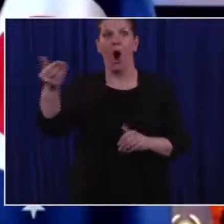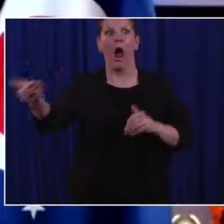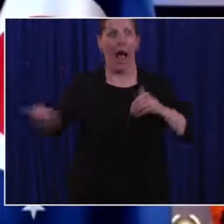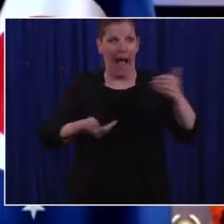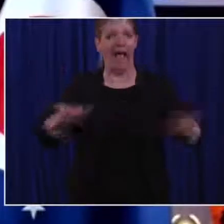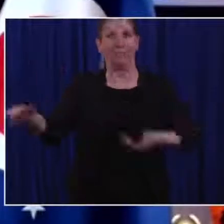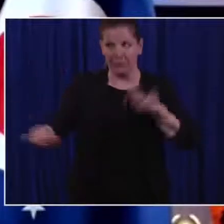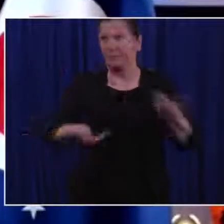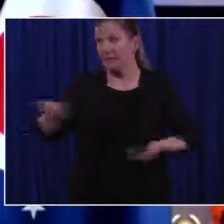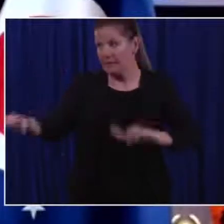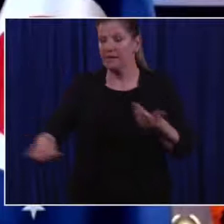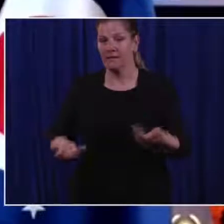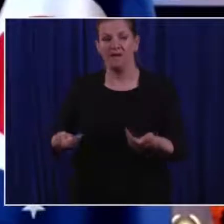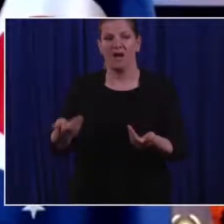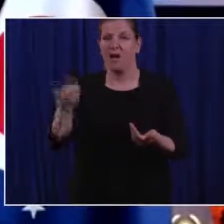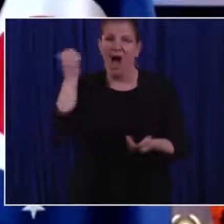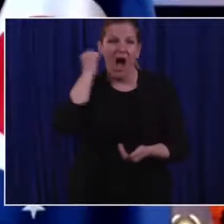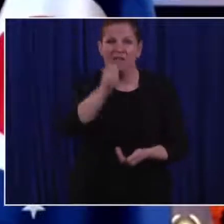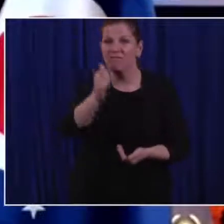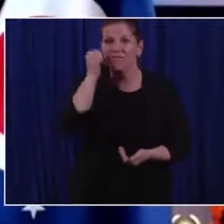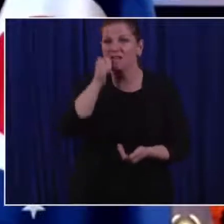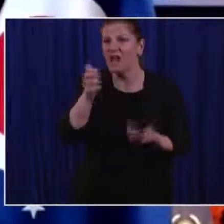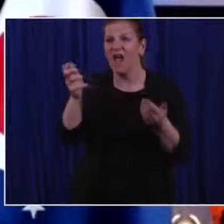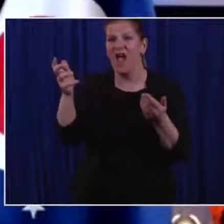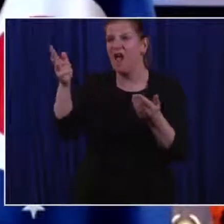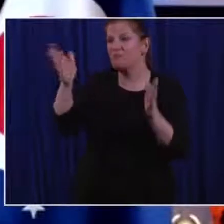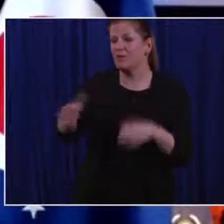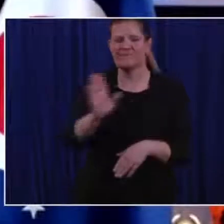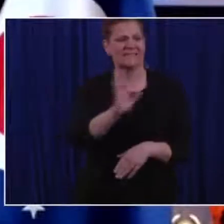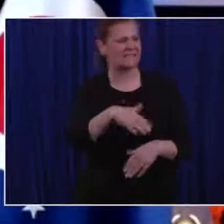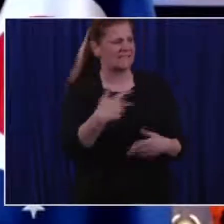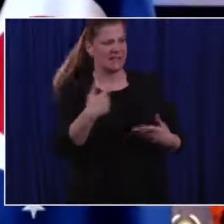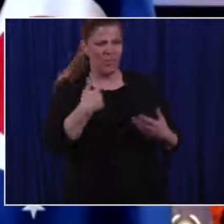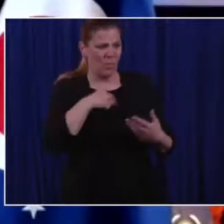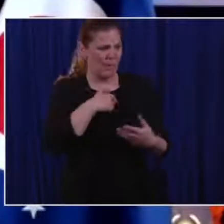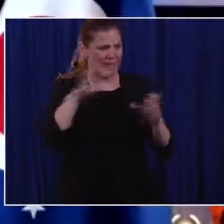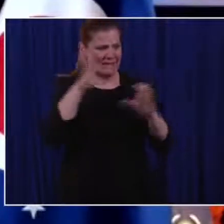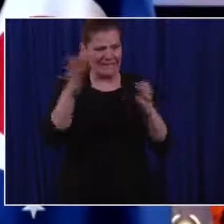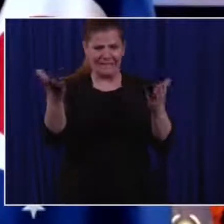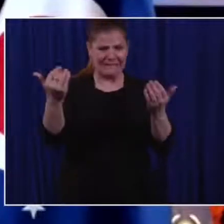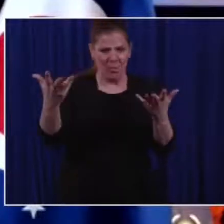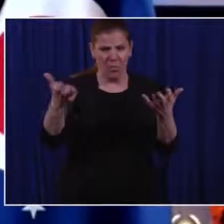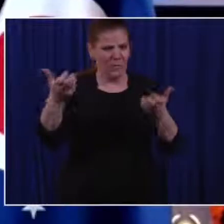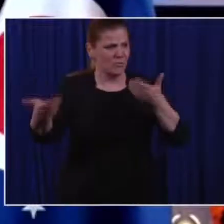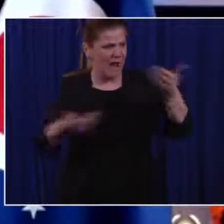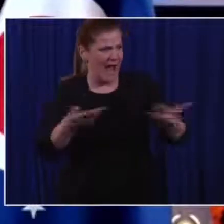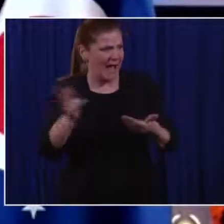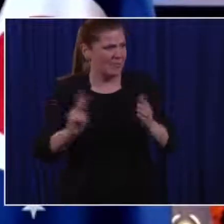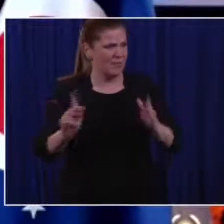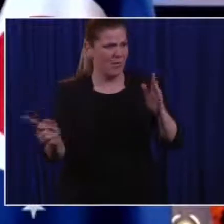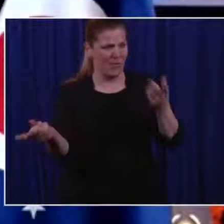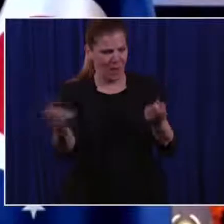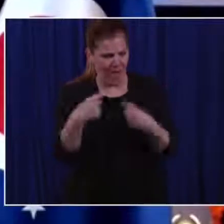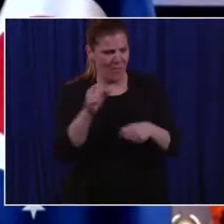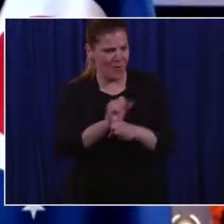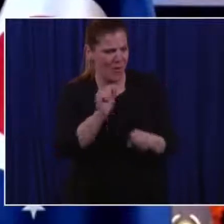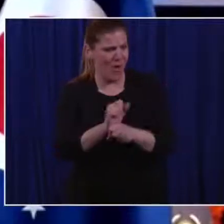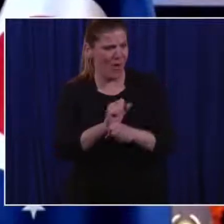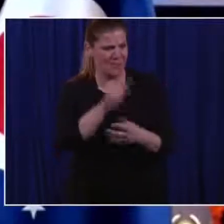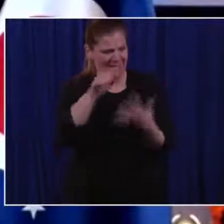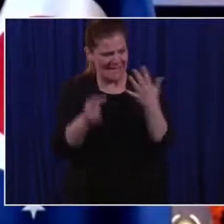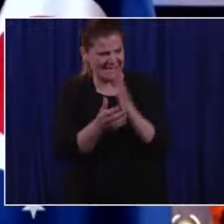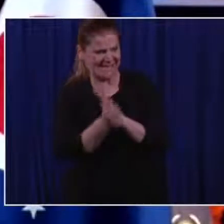me that they're having difficulty finding people to come to work, finding people with the right kinds of skills. And there's a lot of reasons for